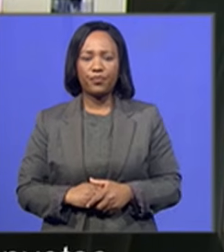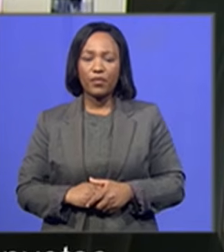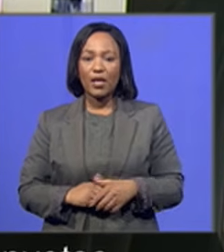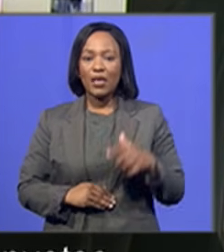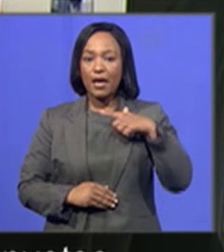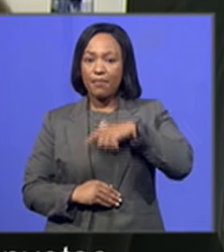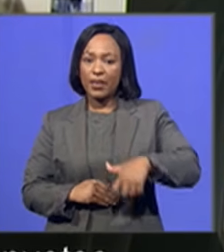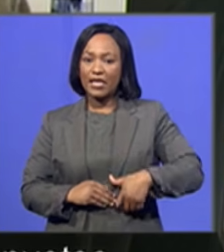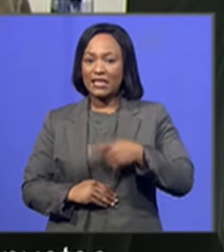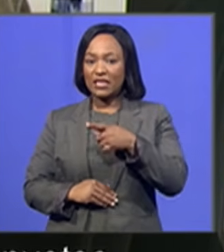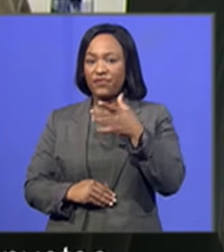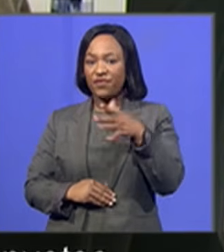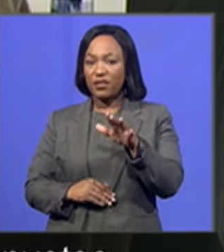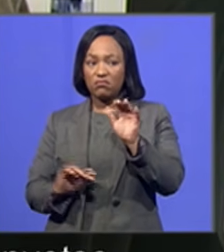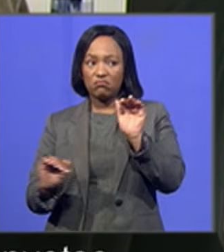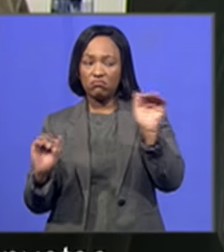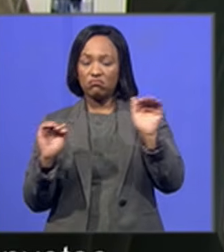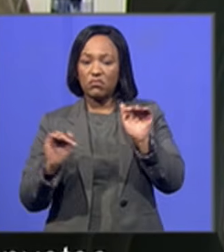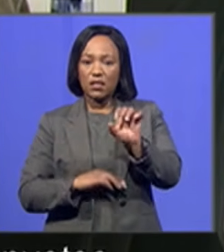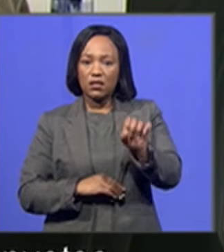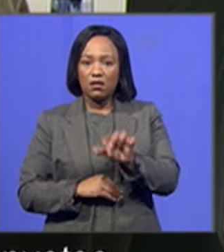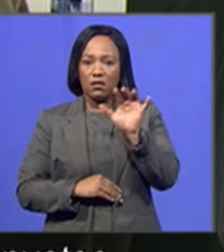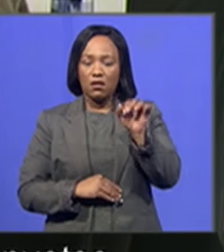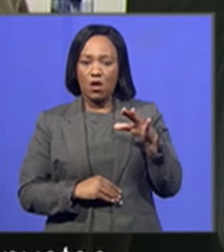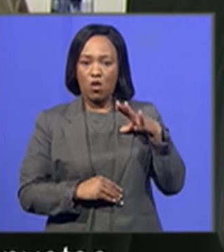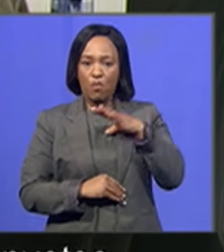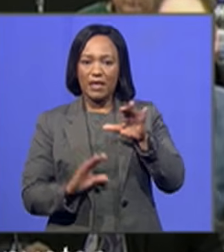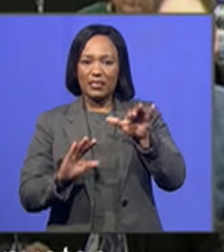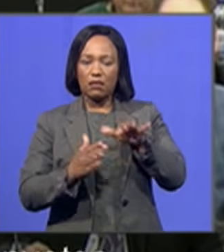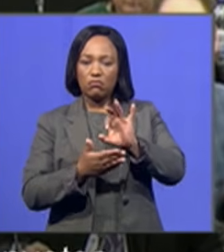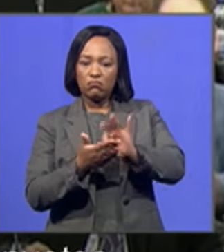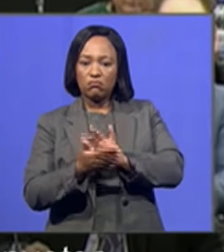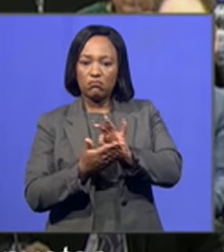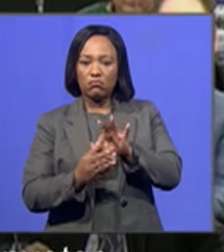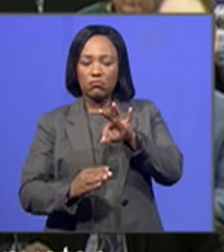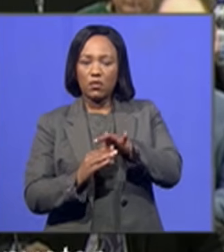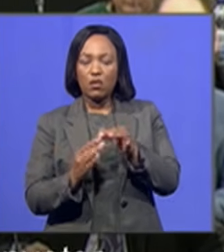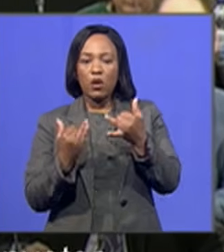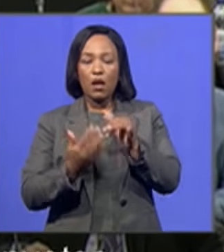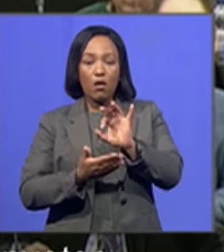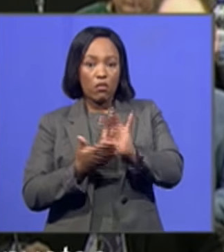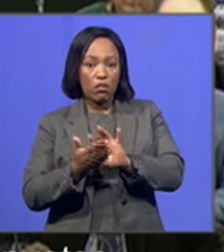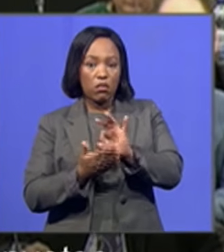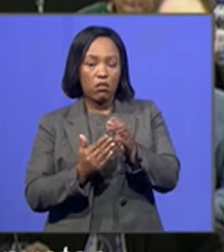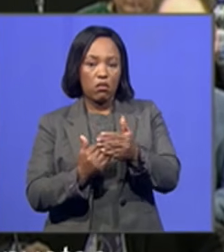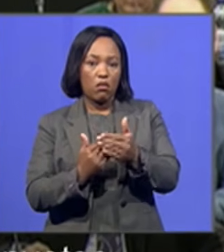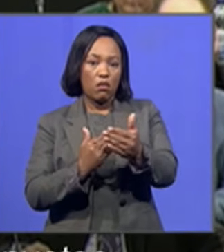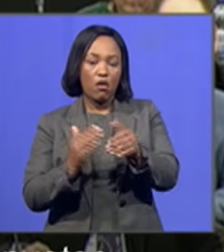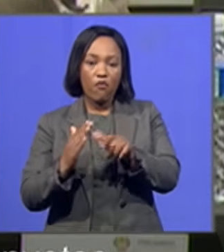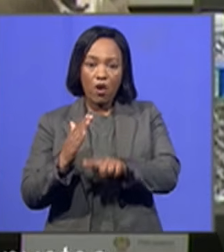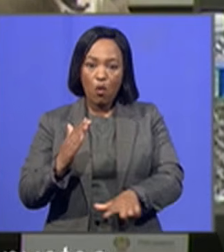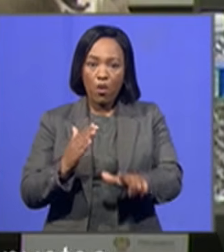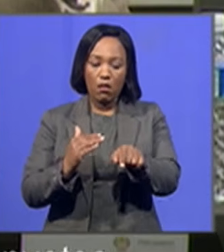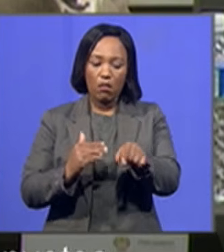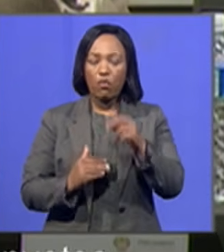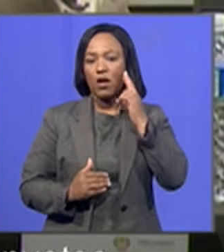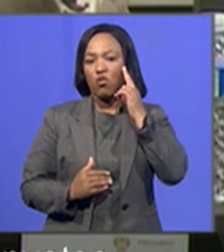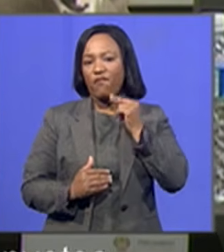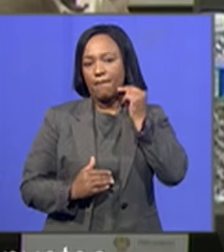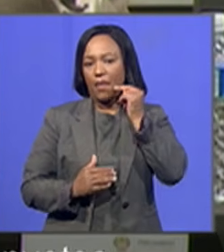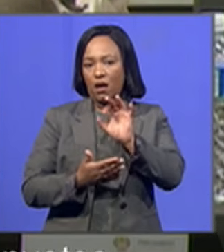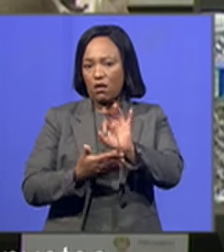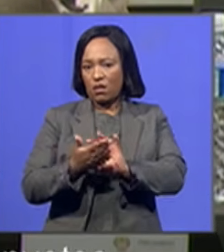kgoeletso ho maAfrika Borwa ho tshehetsa komishene ya dikgetho jwalo ka ha ho lokisetswa dikgetho tsa makgotla a metse ka Pudungwana. O